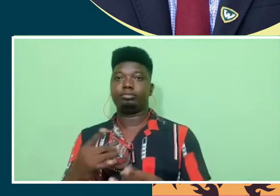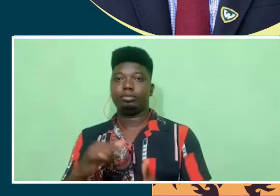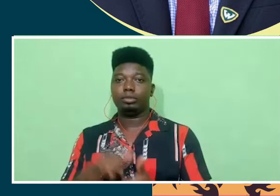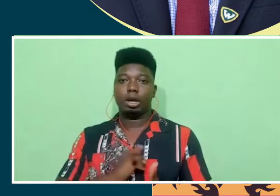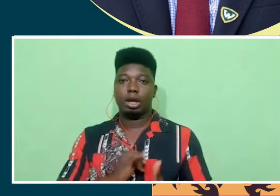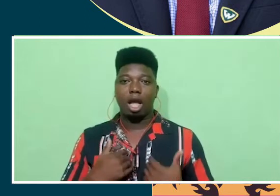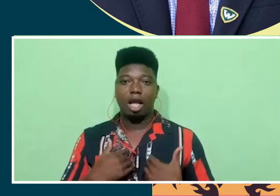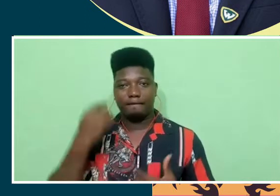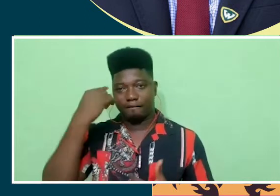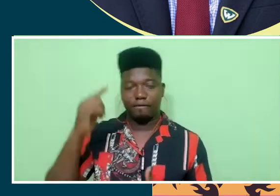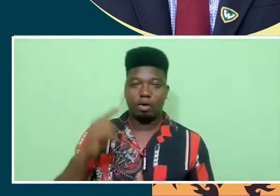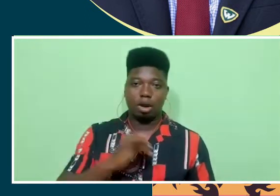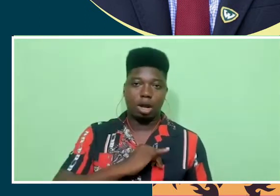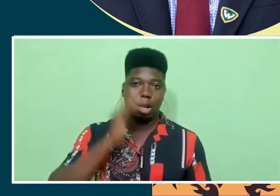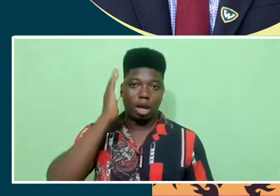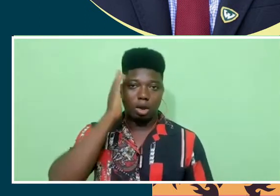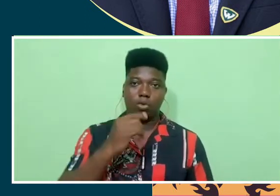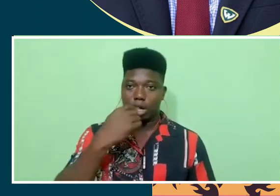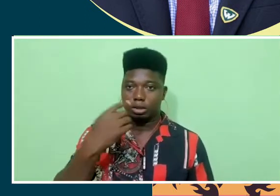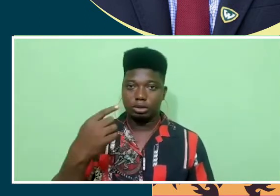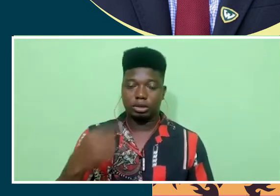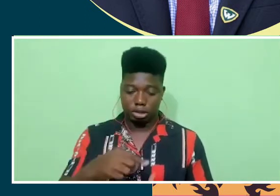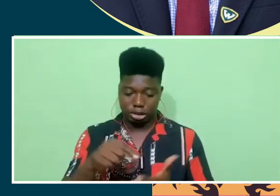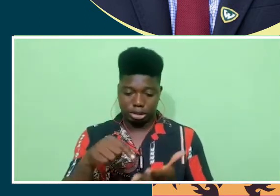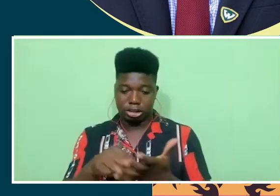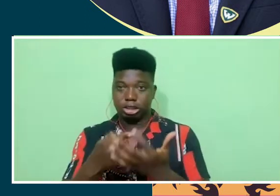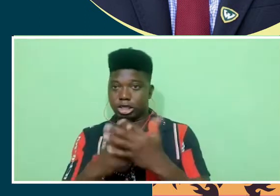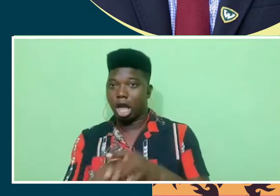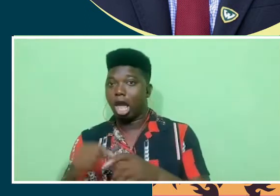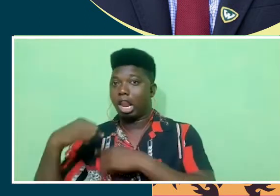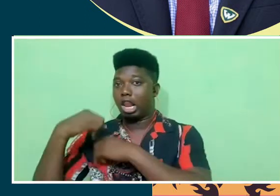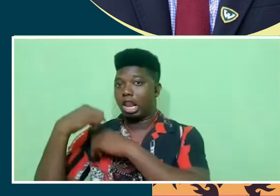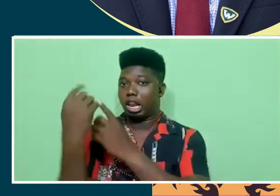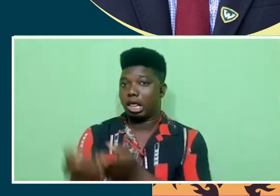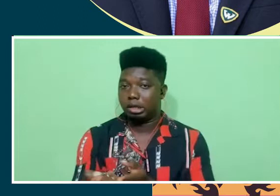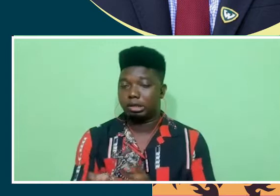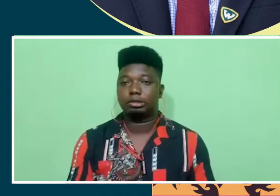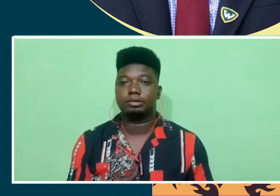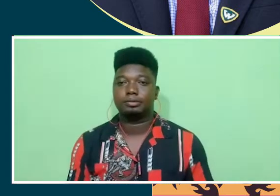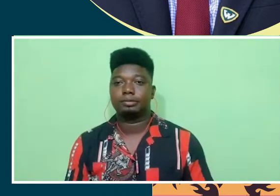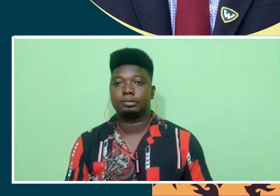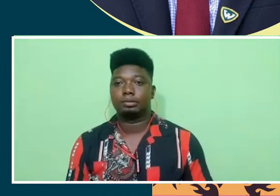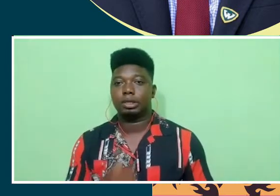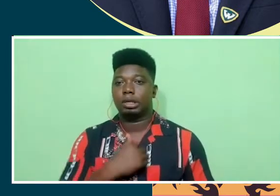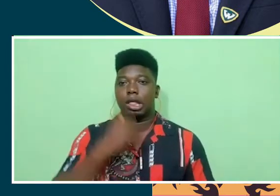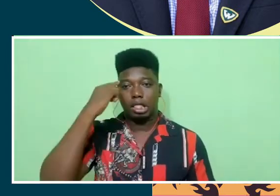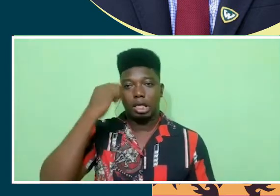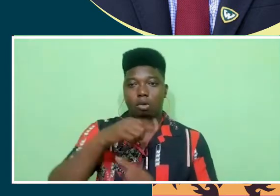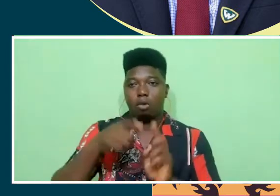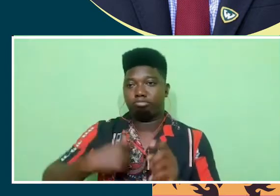would say this started a long time ago, I think, when I was young. Most times, you